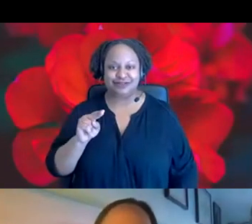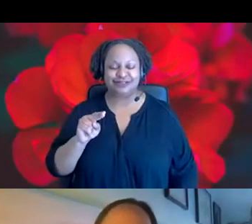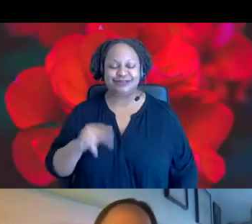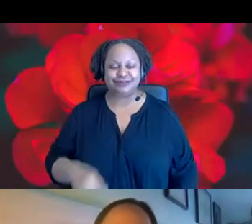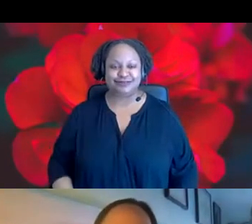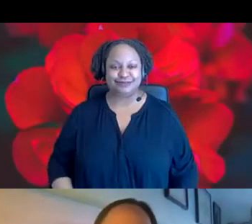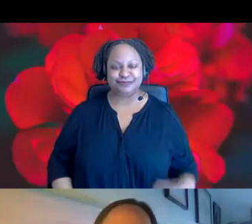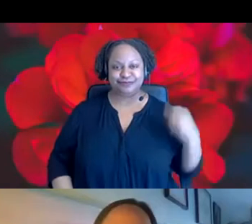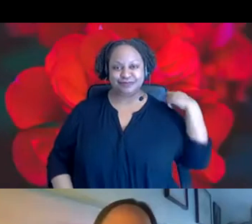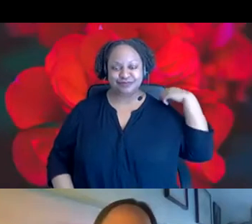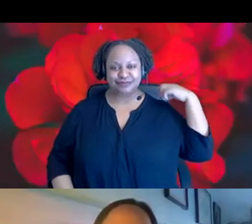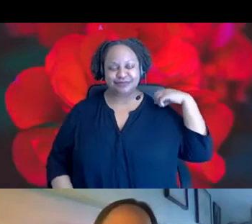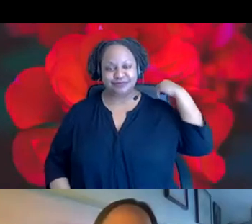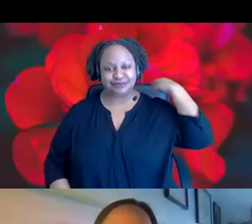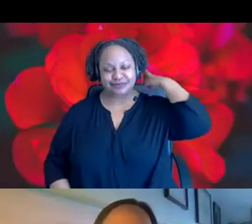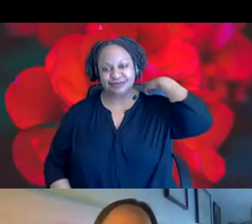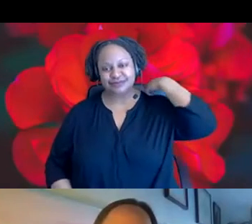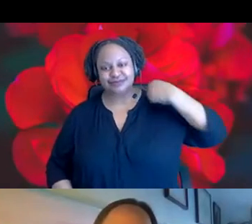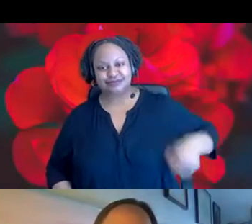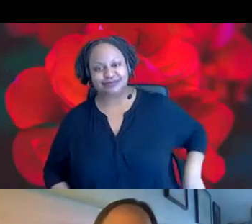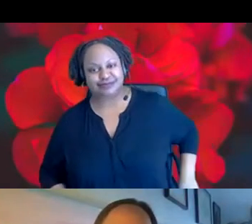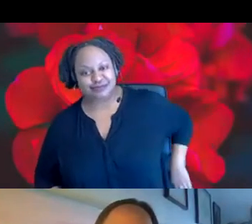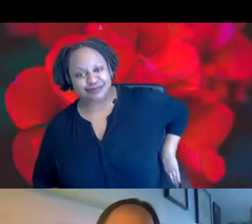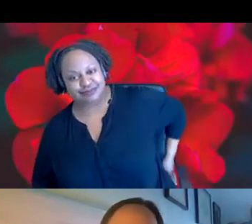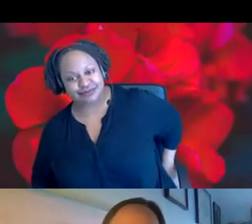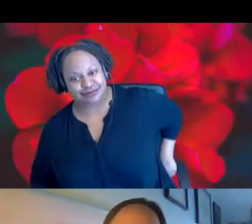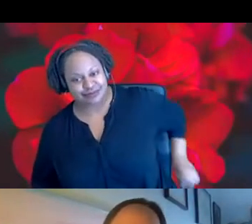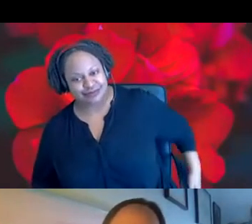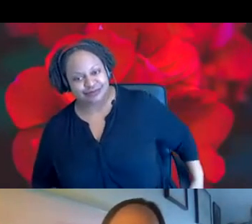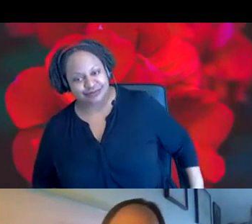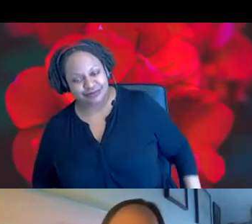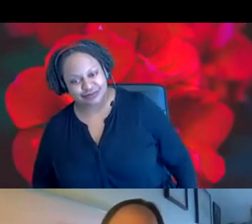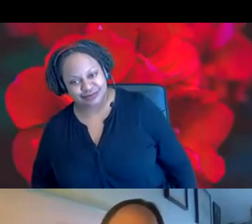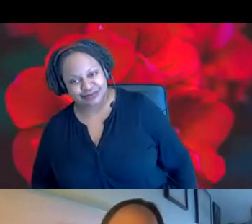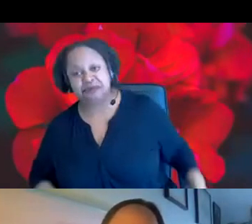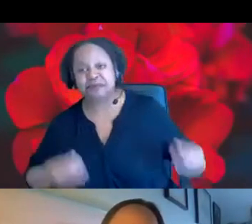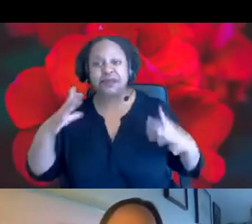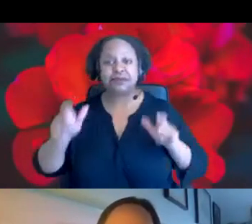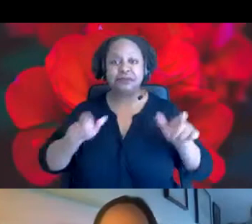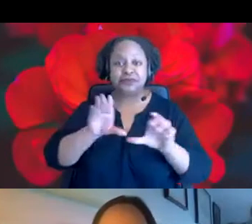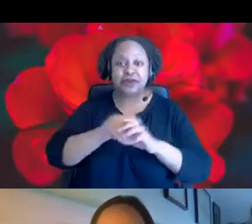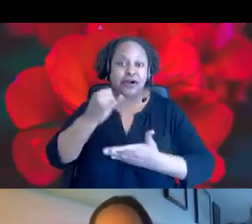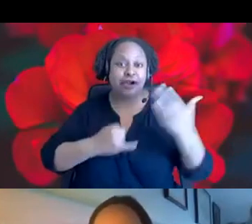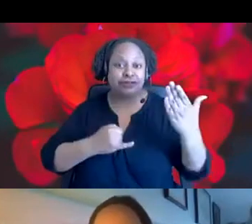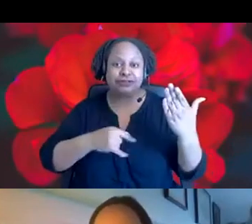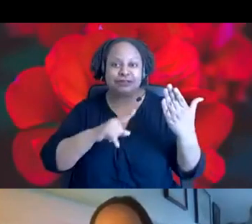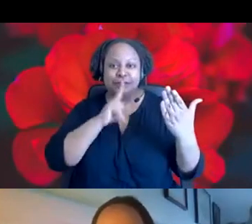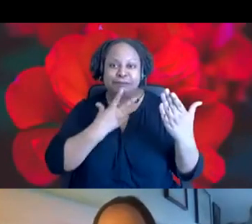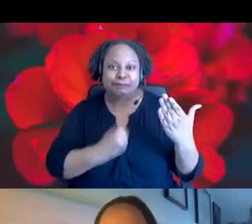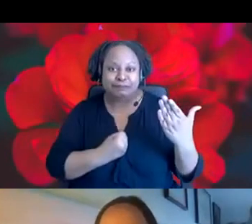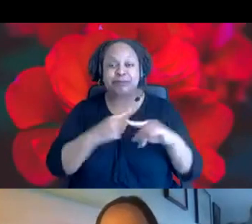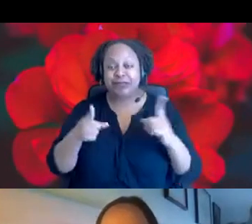that's the question that many in the arts don't want to say out loud, Ravi, but that's a question we're all dealing with,